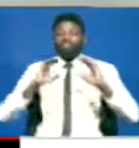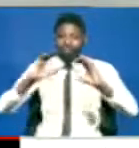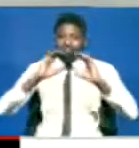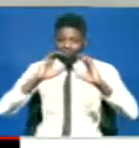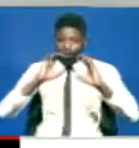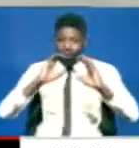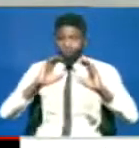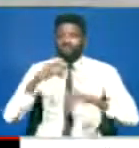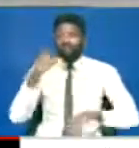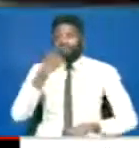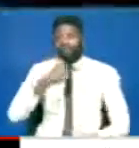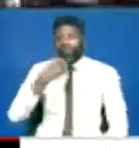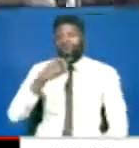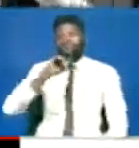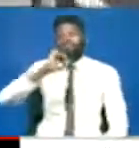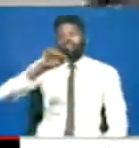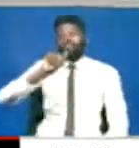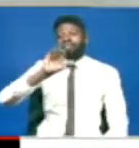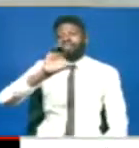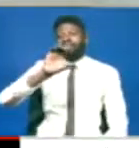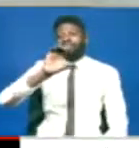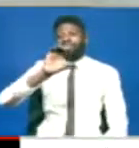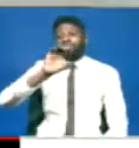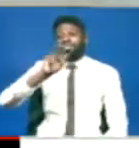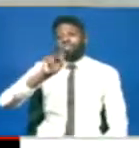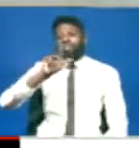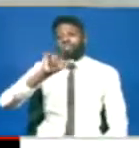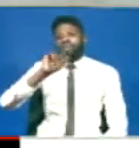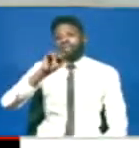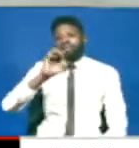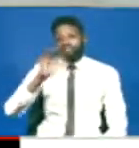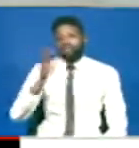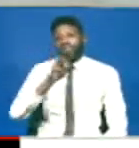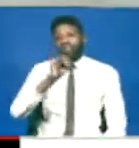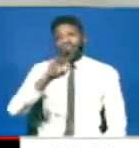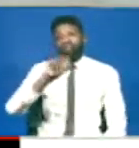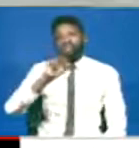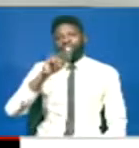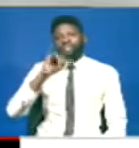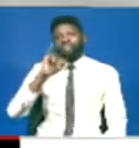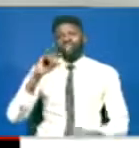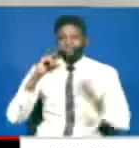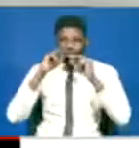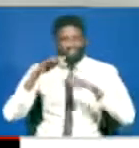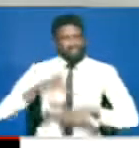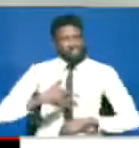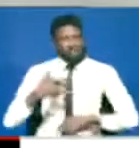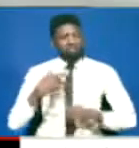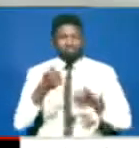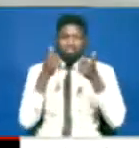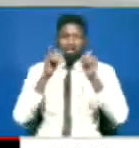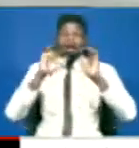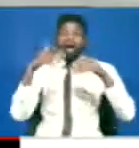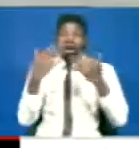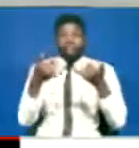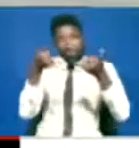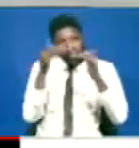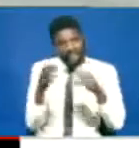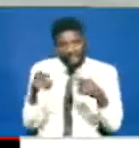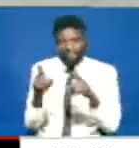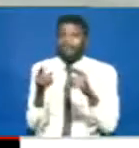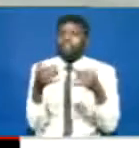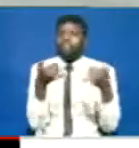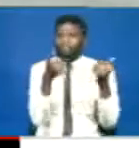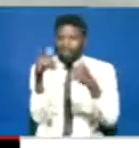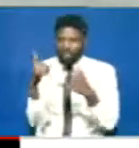than Jacqueline Mwangi, says that she is satisfied with the way the players have carried themselves,